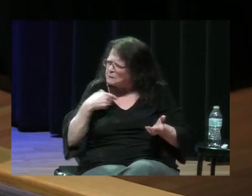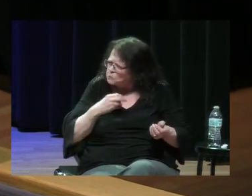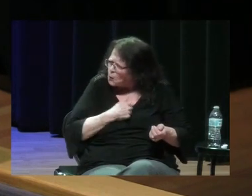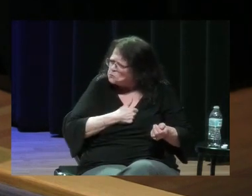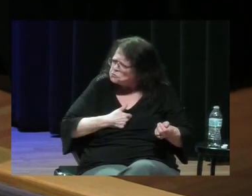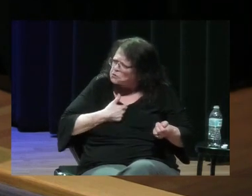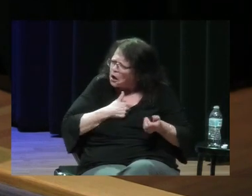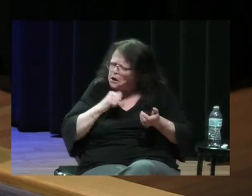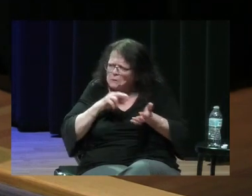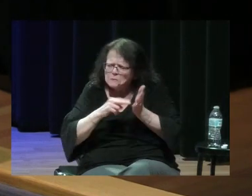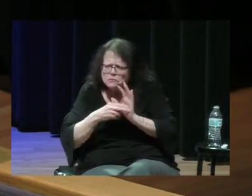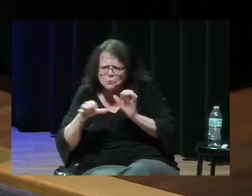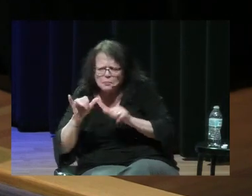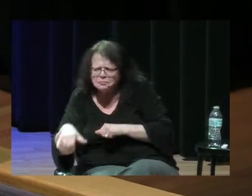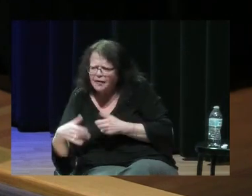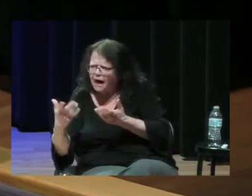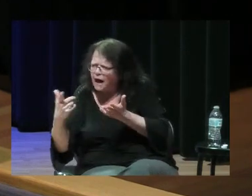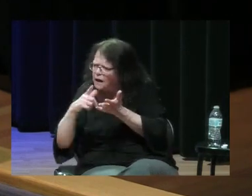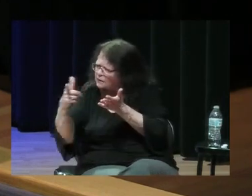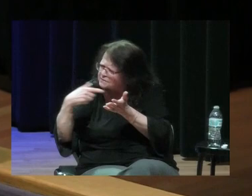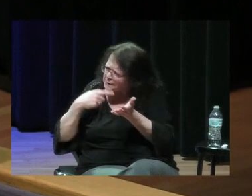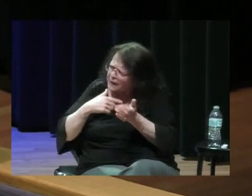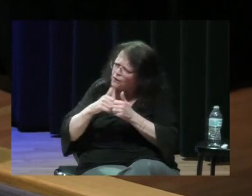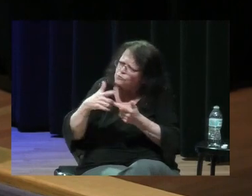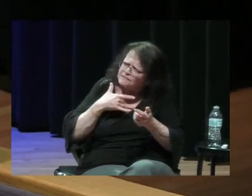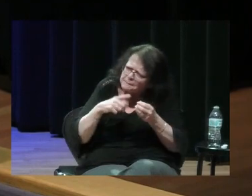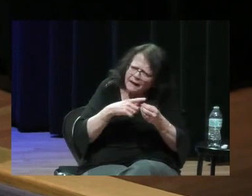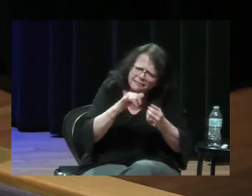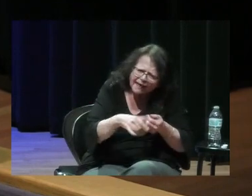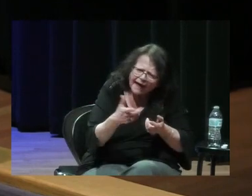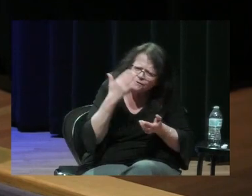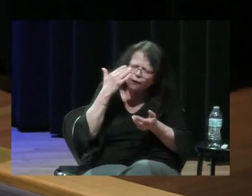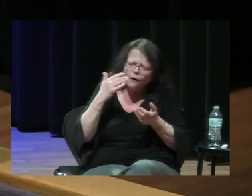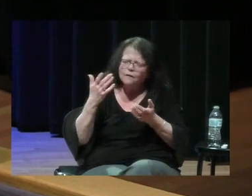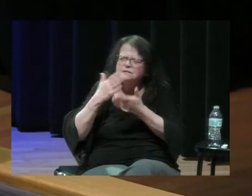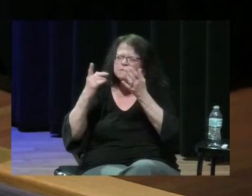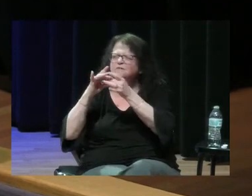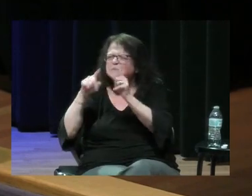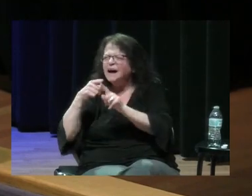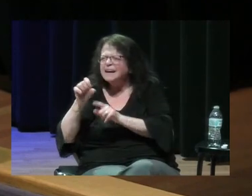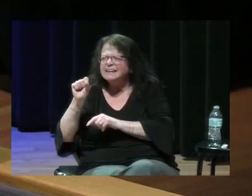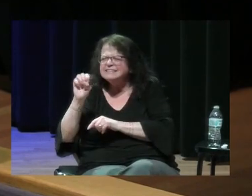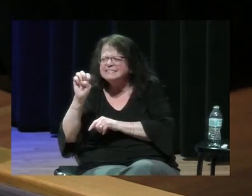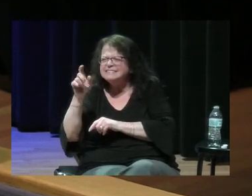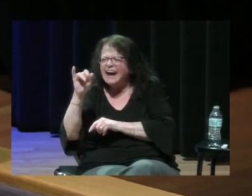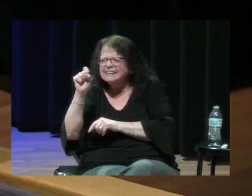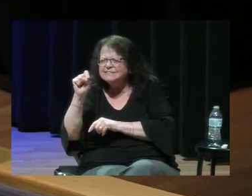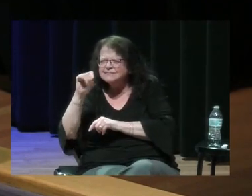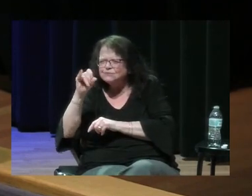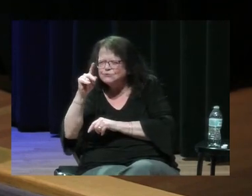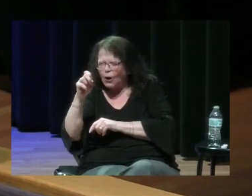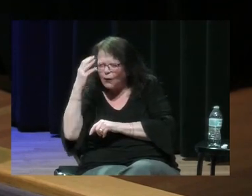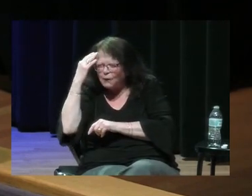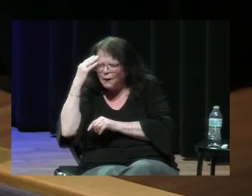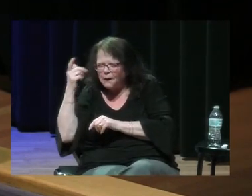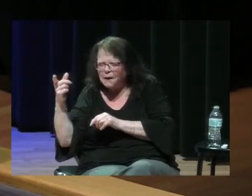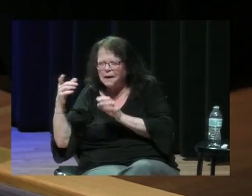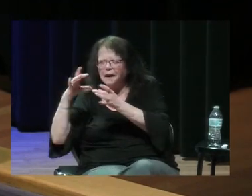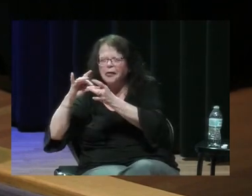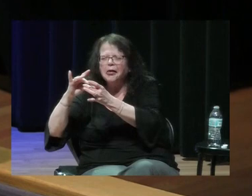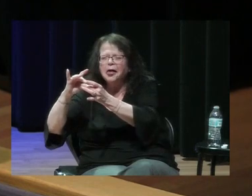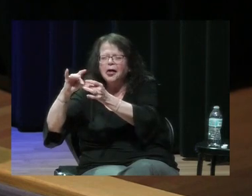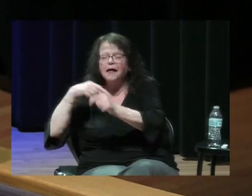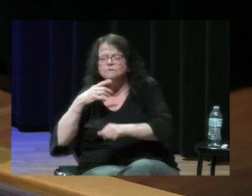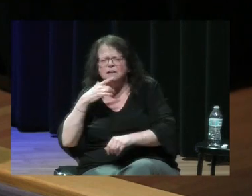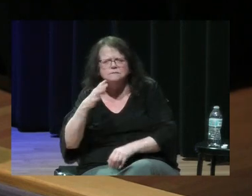that went away around, like, sort of post Me Too when somebody says something, a sexist joke. You'd be like, no, I don't get it. Explain it to me. Why is that funny?